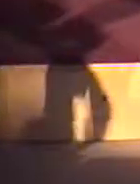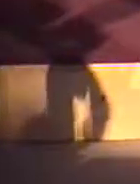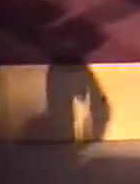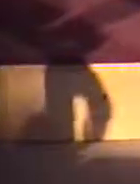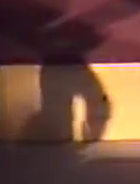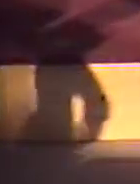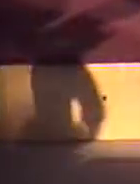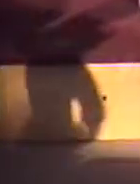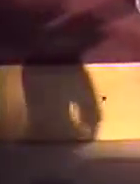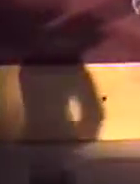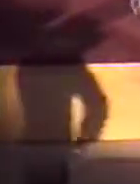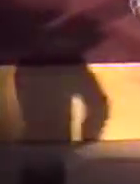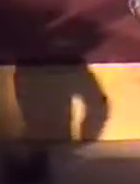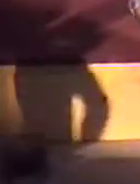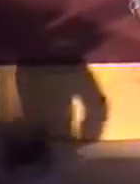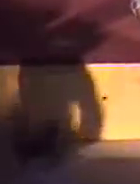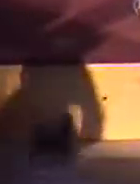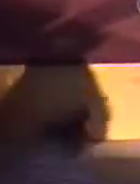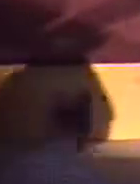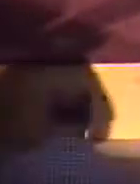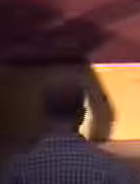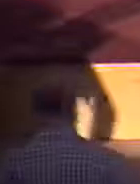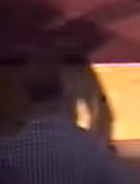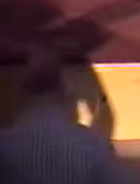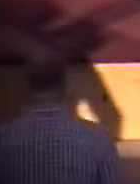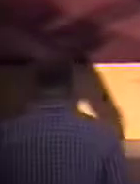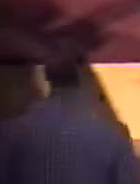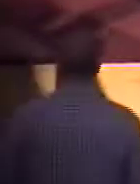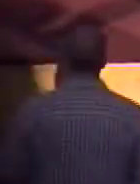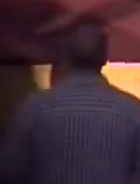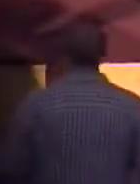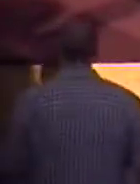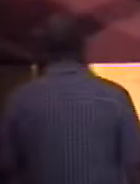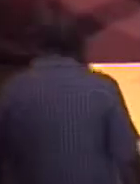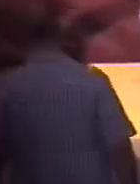Lord, we thank you and we love you, God. Father, we